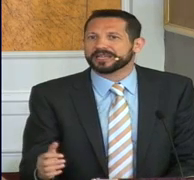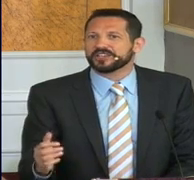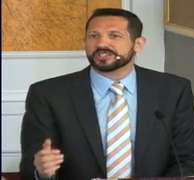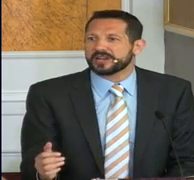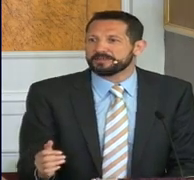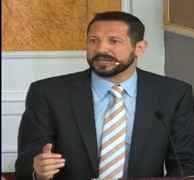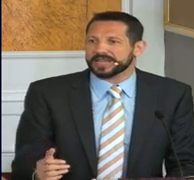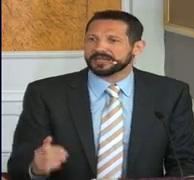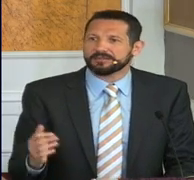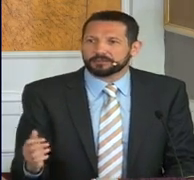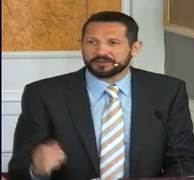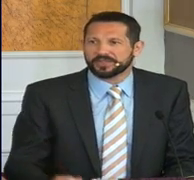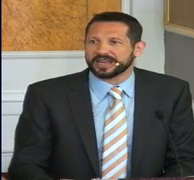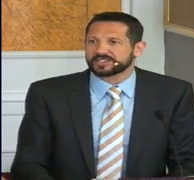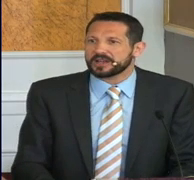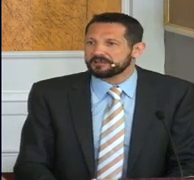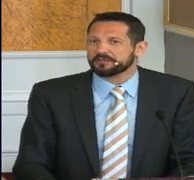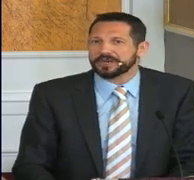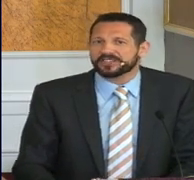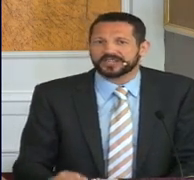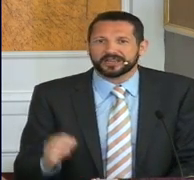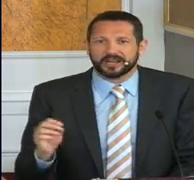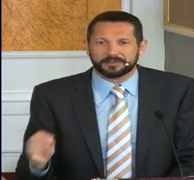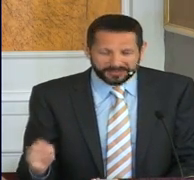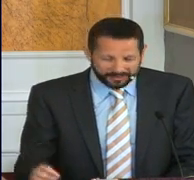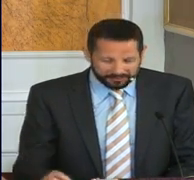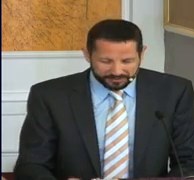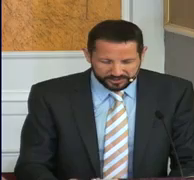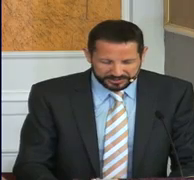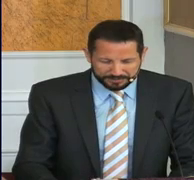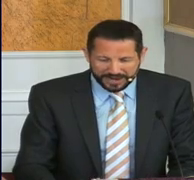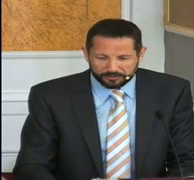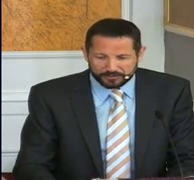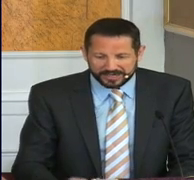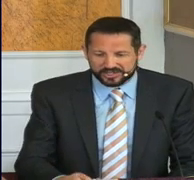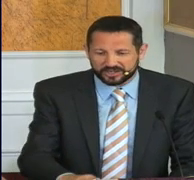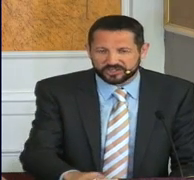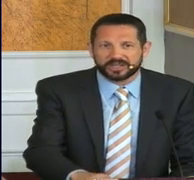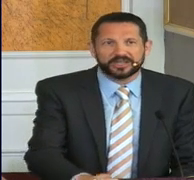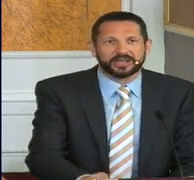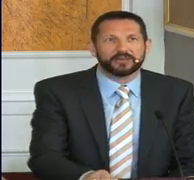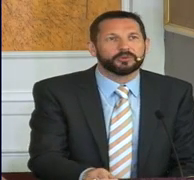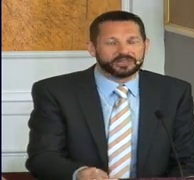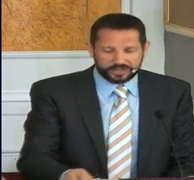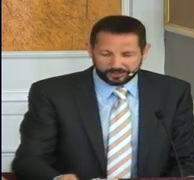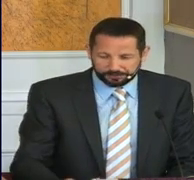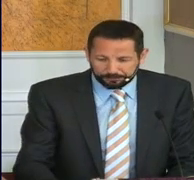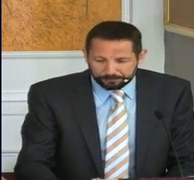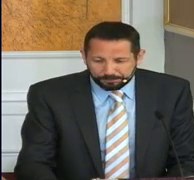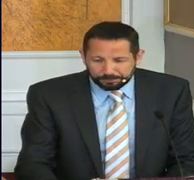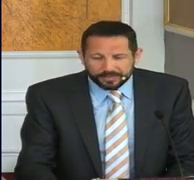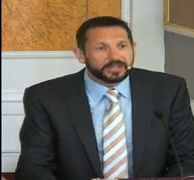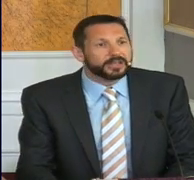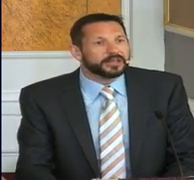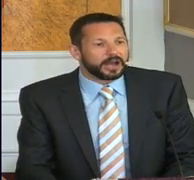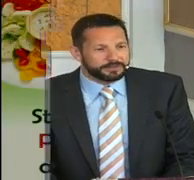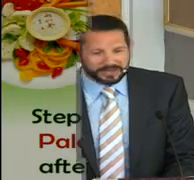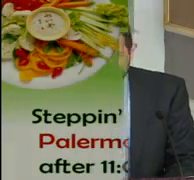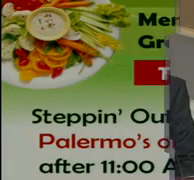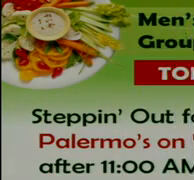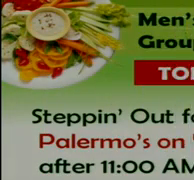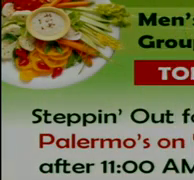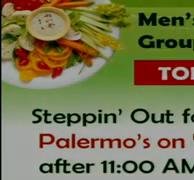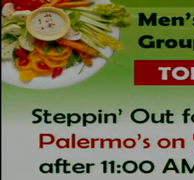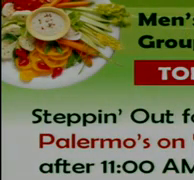But applications are being taken probably for the next couple of weeks, and then Reverend Dr. Pat will be in touch with you. Our